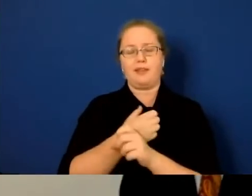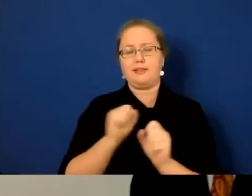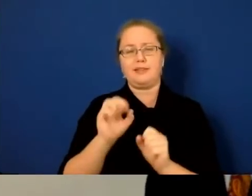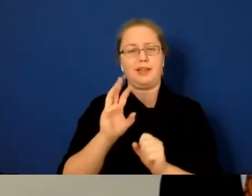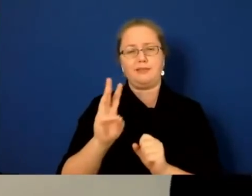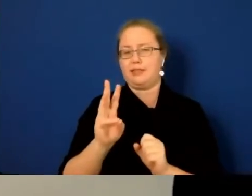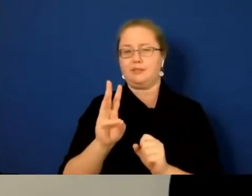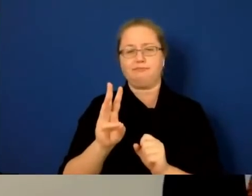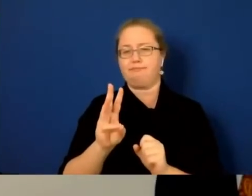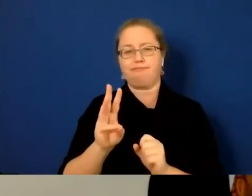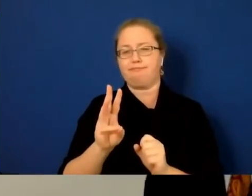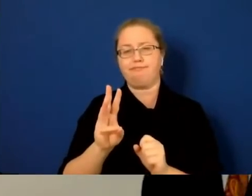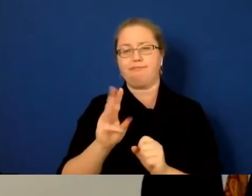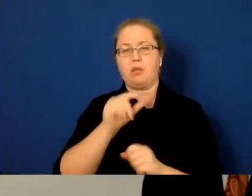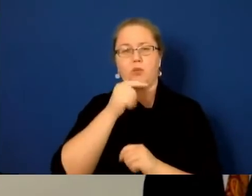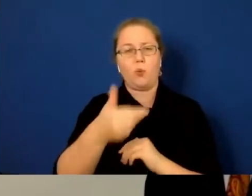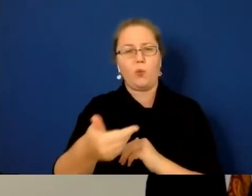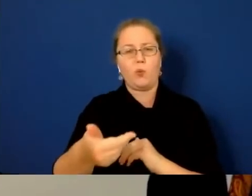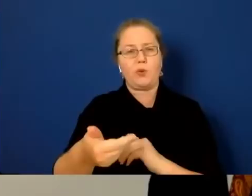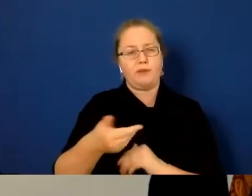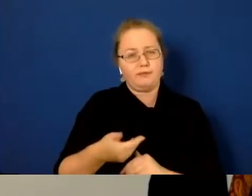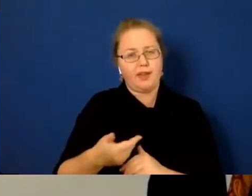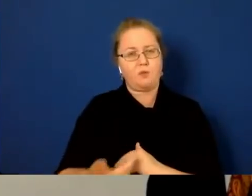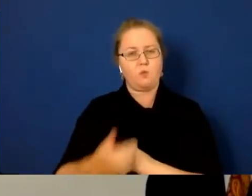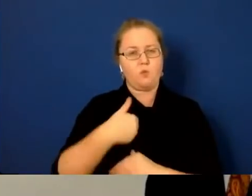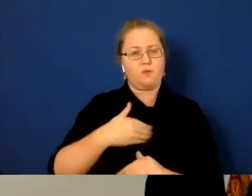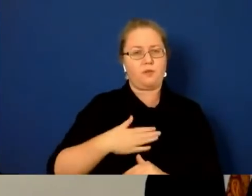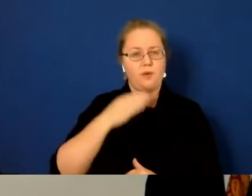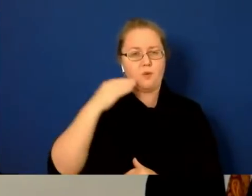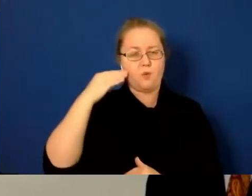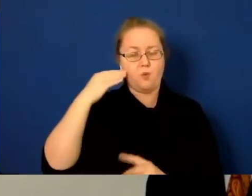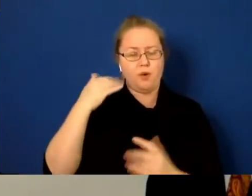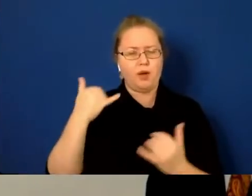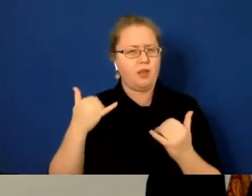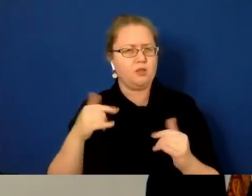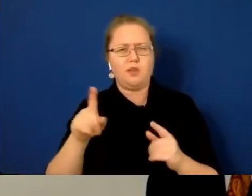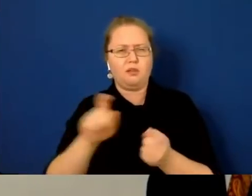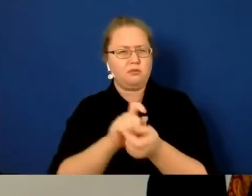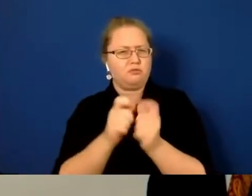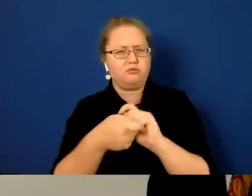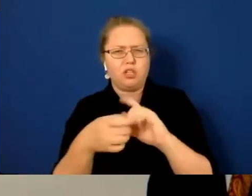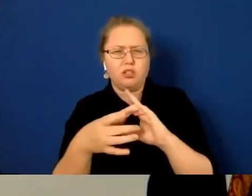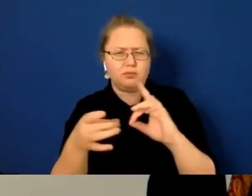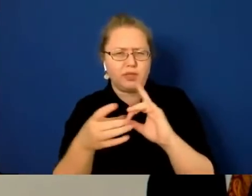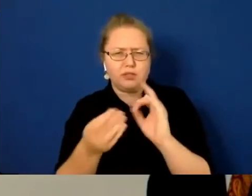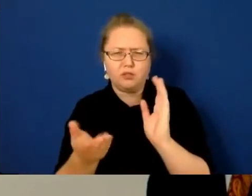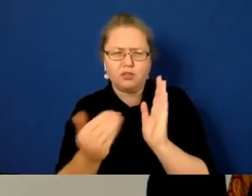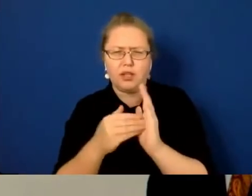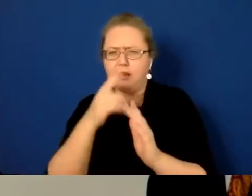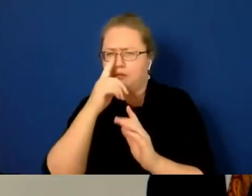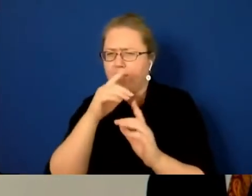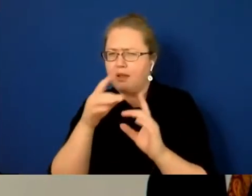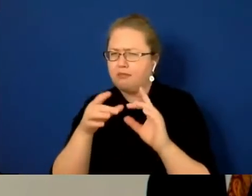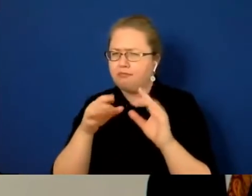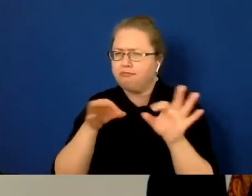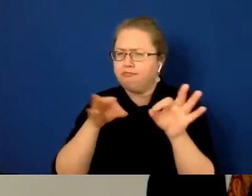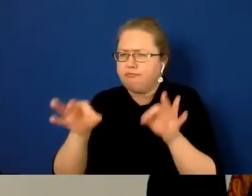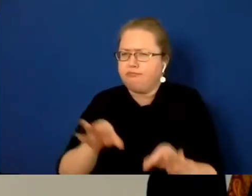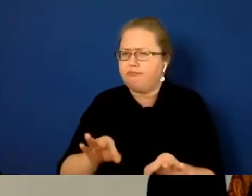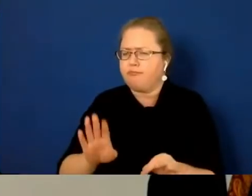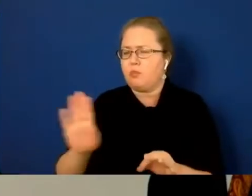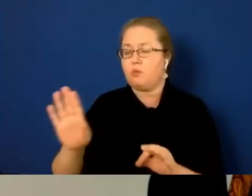Hello, everyone. Thank you for staying for this whole conference. This question is actually for Dr. Lee. There remains